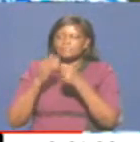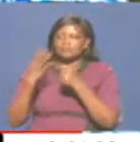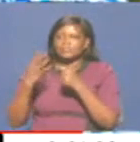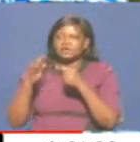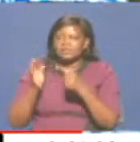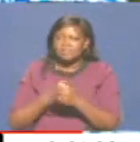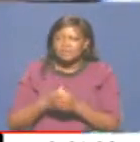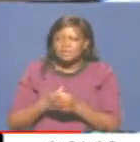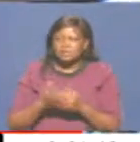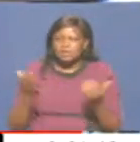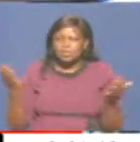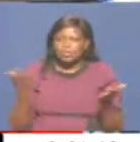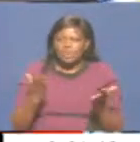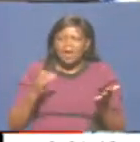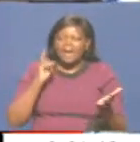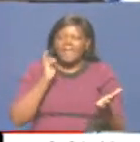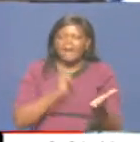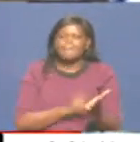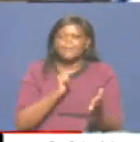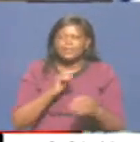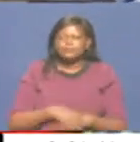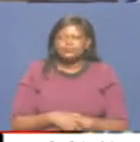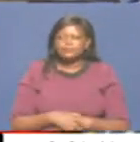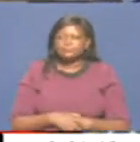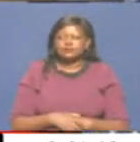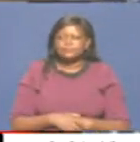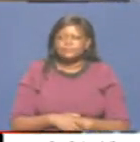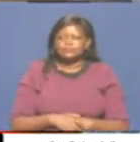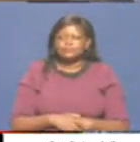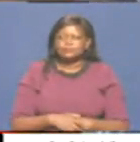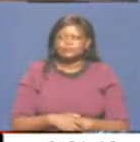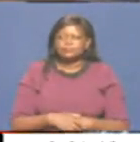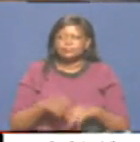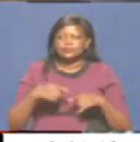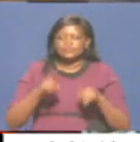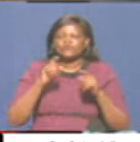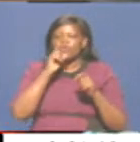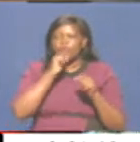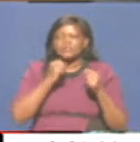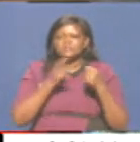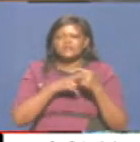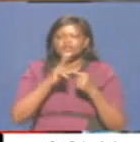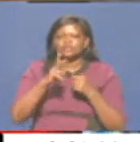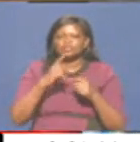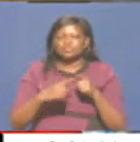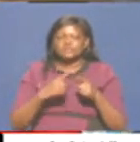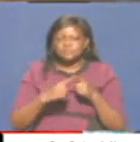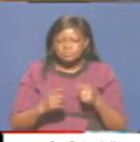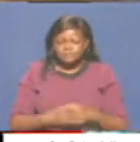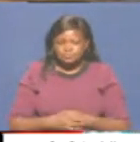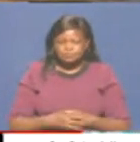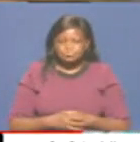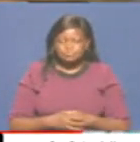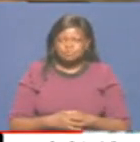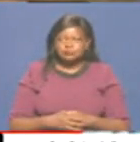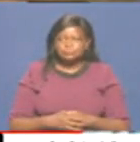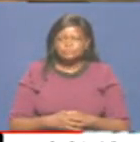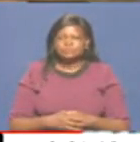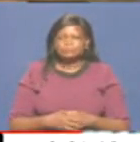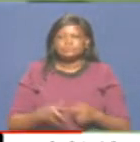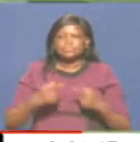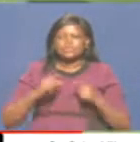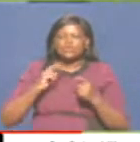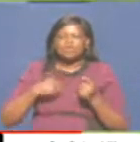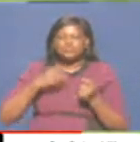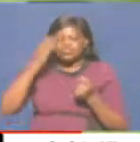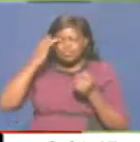August 1949, in Runyenjes, Embu. Lee Njiru, now 72 years old, lets us into the story of his